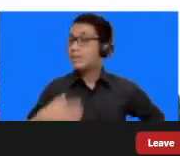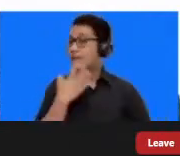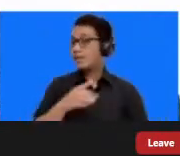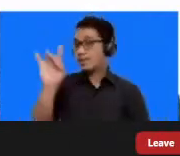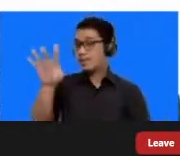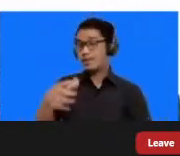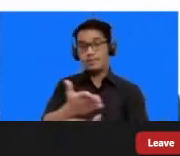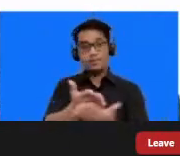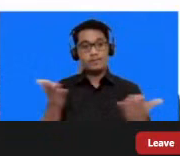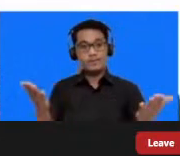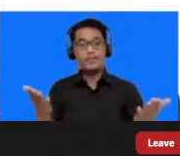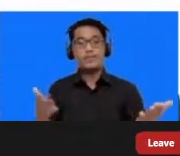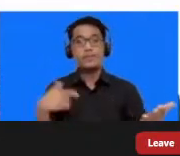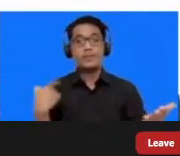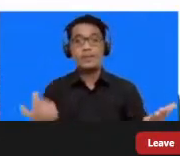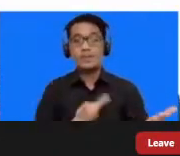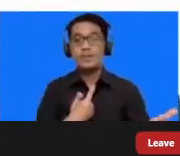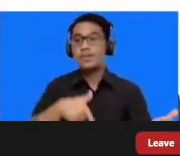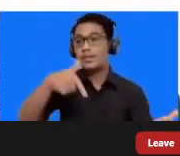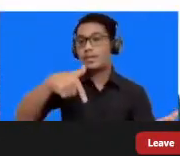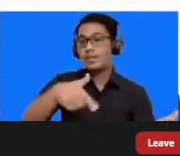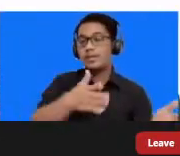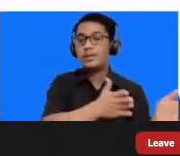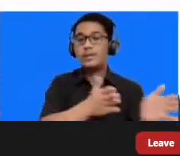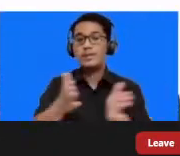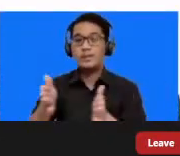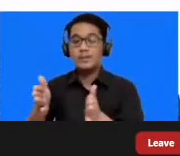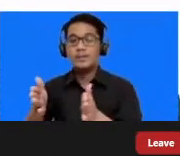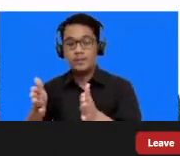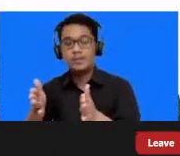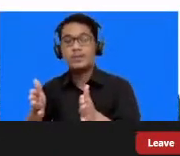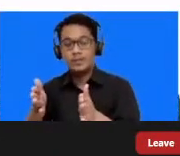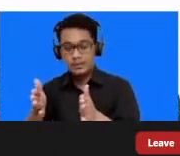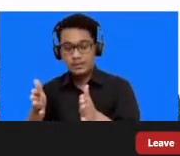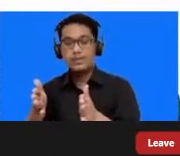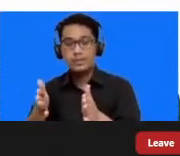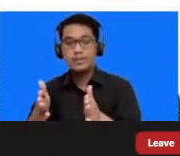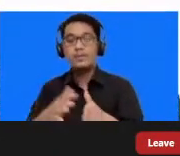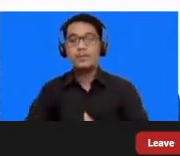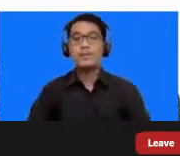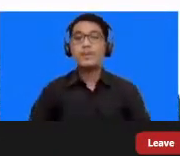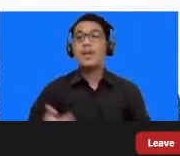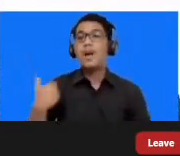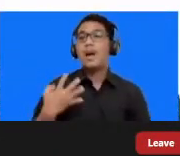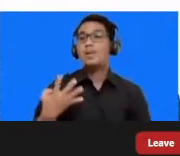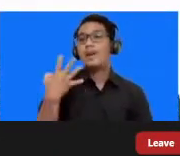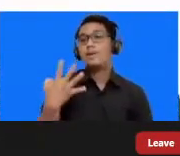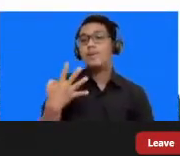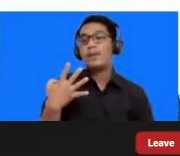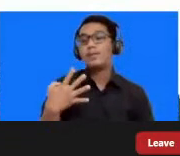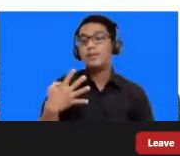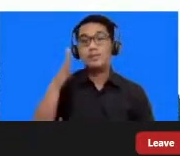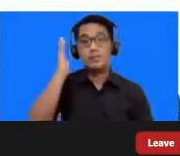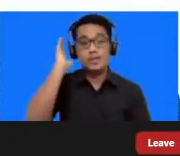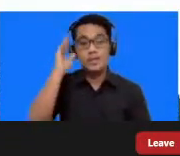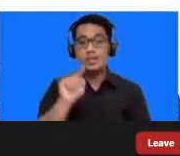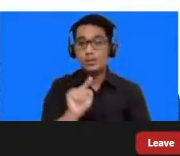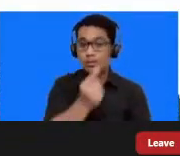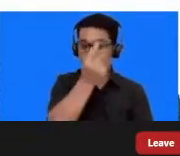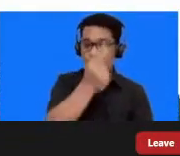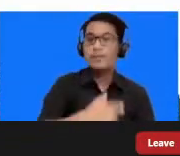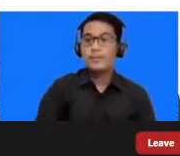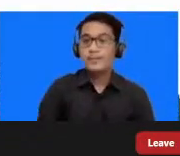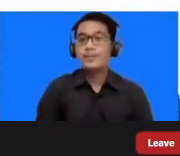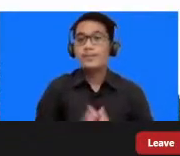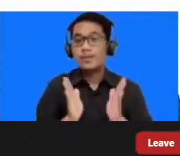everyone. We are now in the plenary session. We have four distinguished speakers, like our colleague from the MC has already